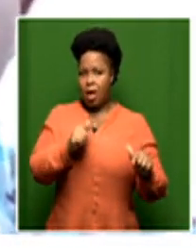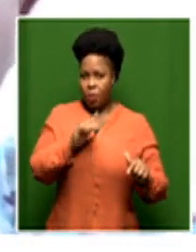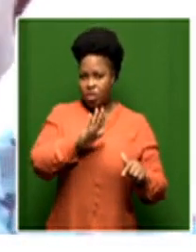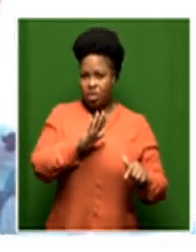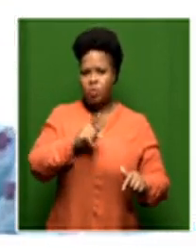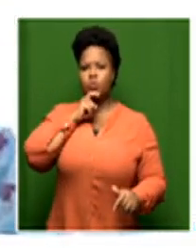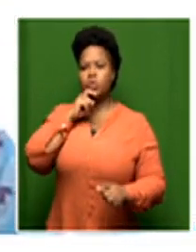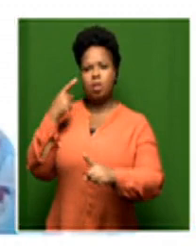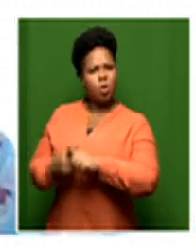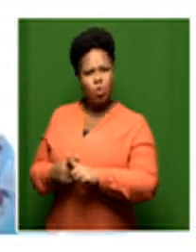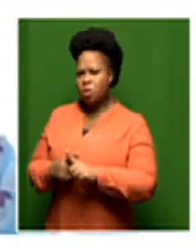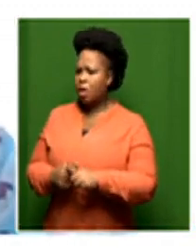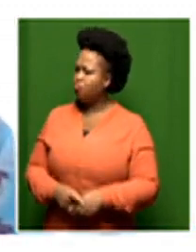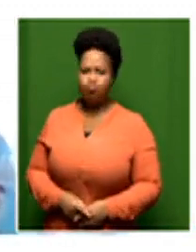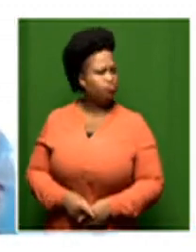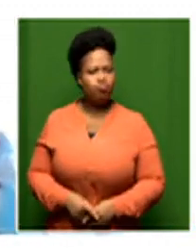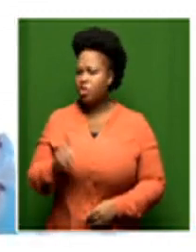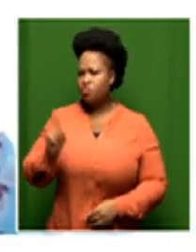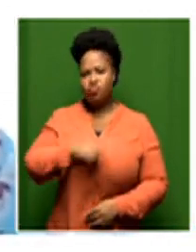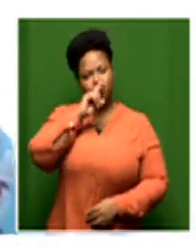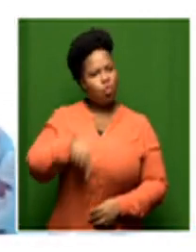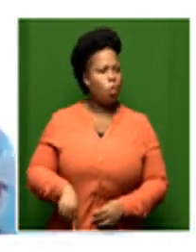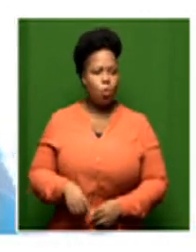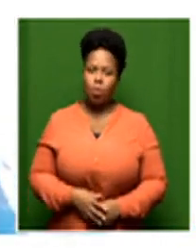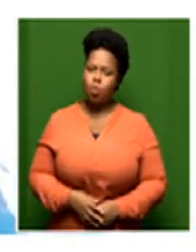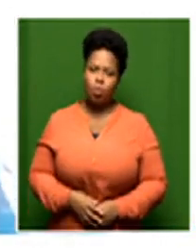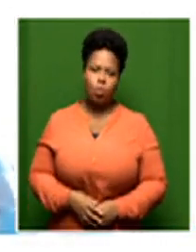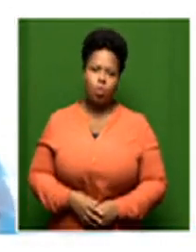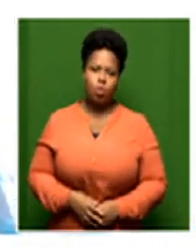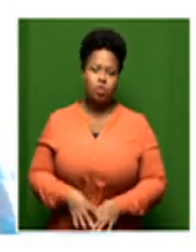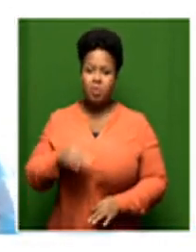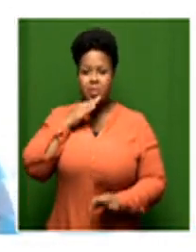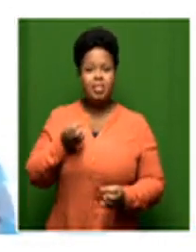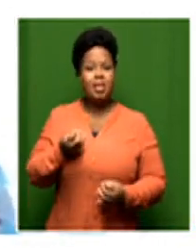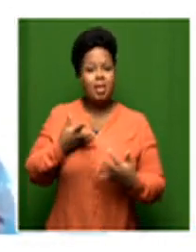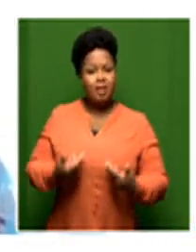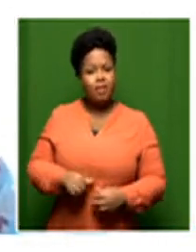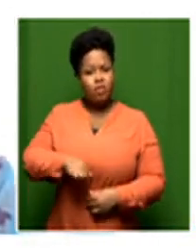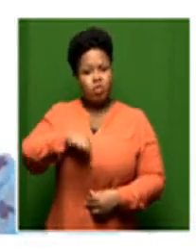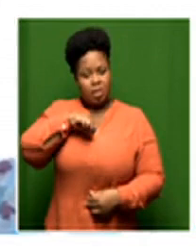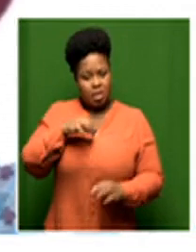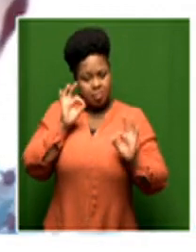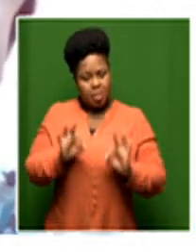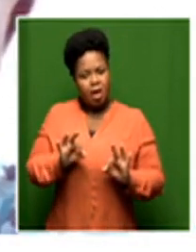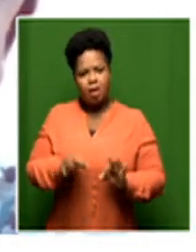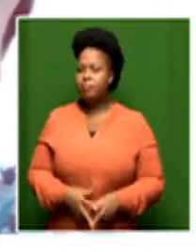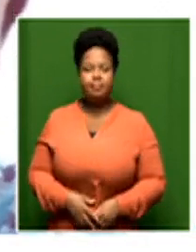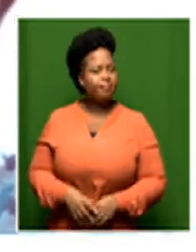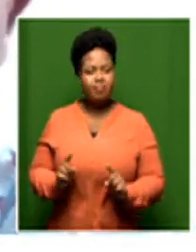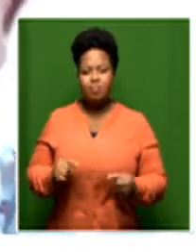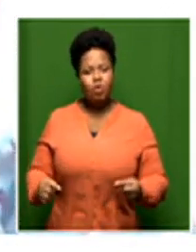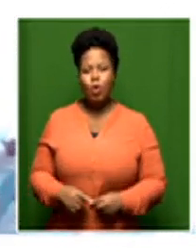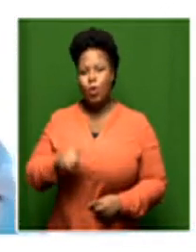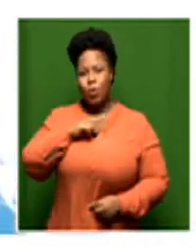use it in Xhosa, it's incorrect. It's not restoration. Yeah. They were supposed to use a Khoi